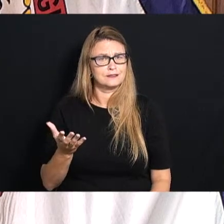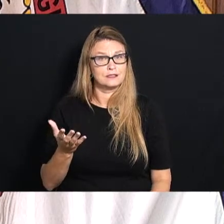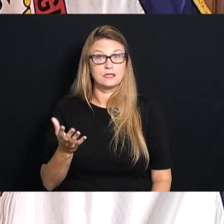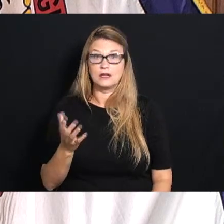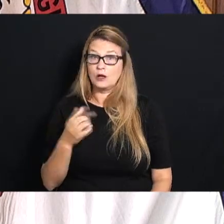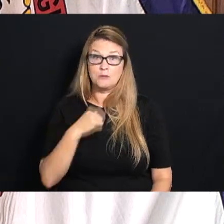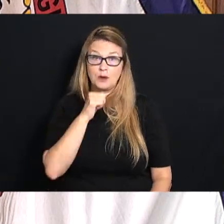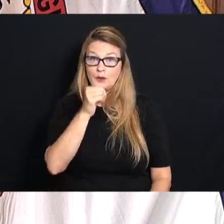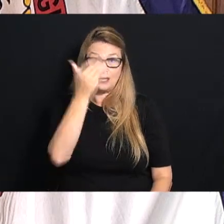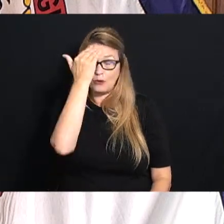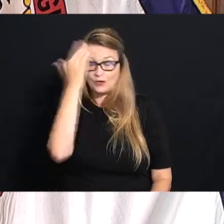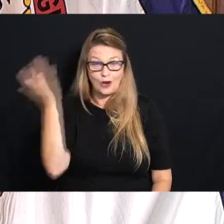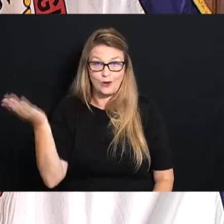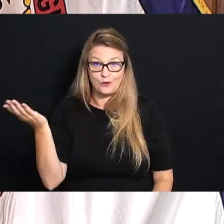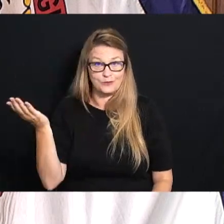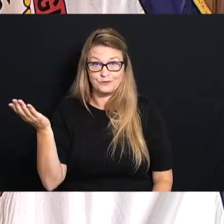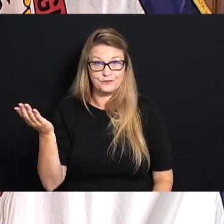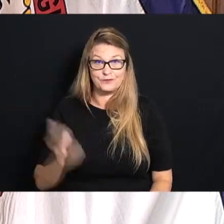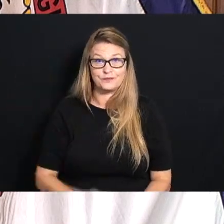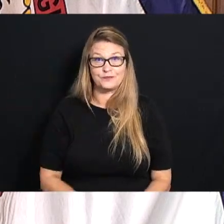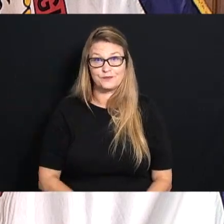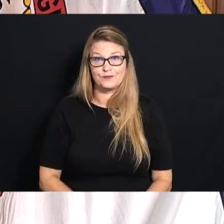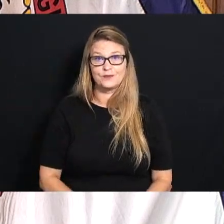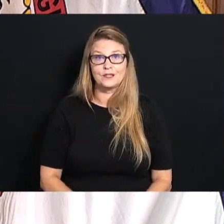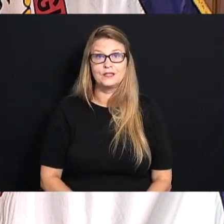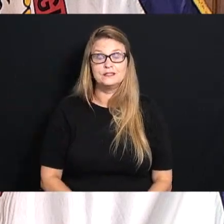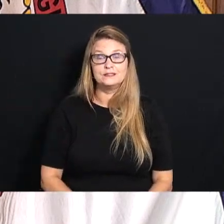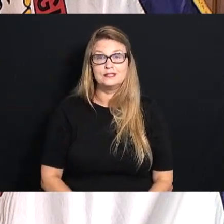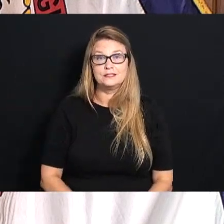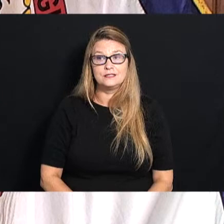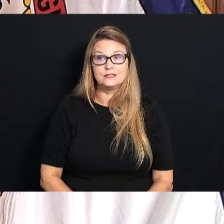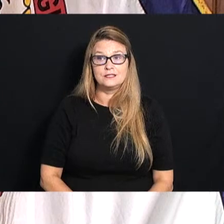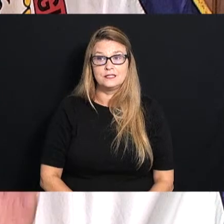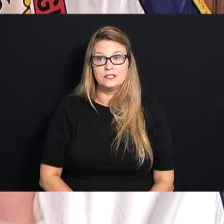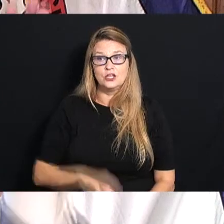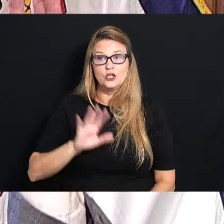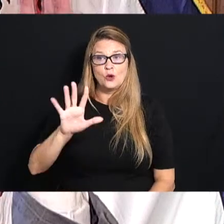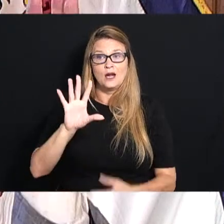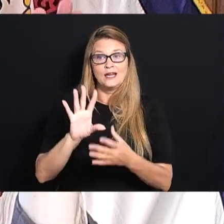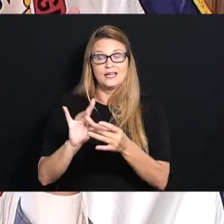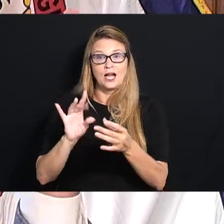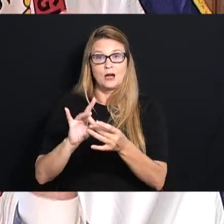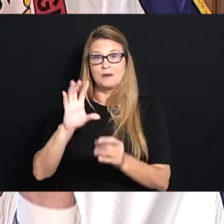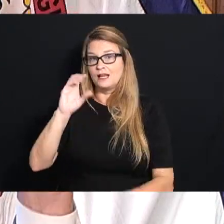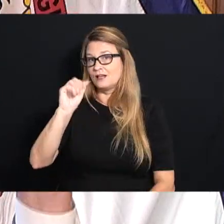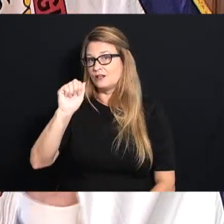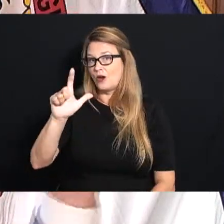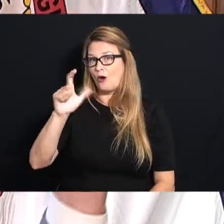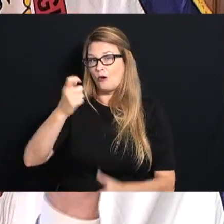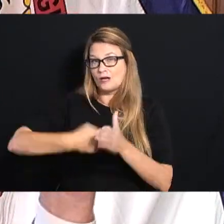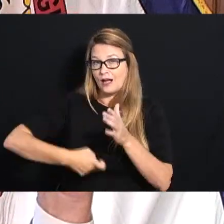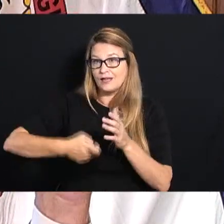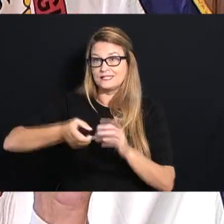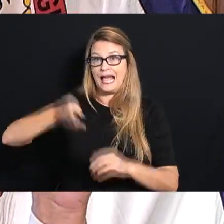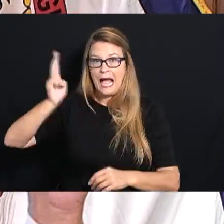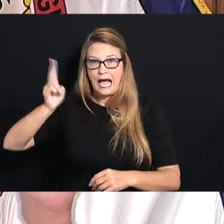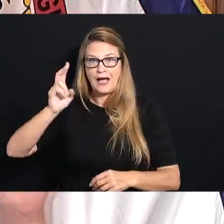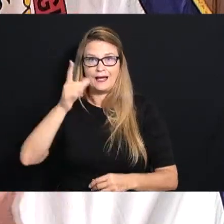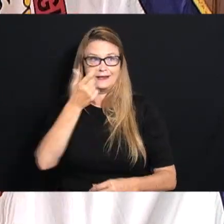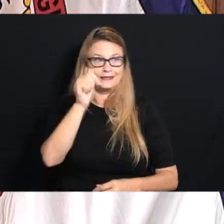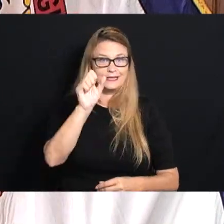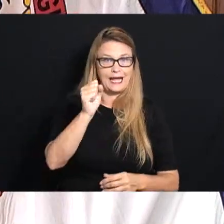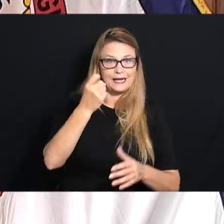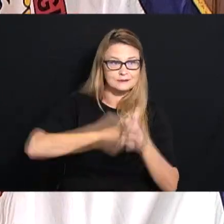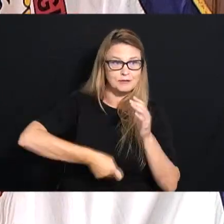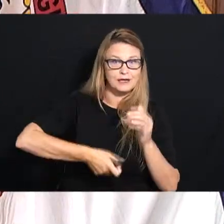But we don't know, do we? And from the standpoint of your comment that coal prices are real high and gas prices are real high, I